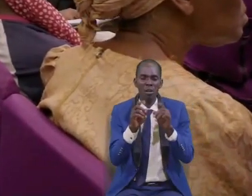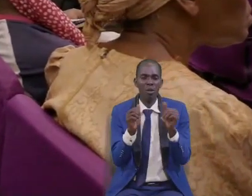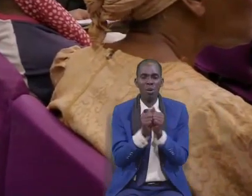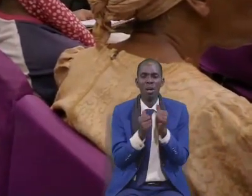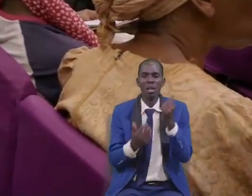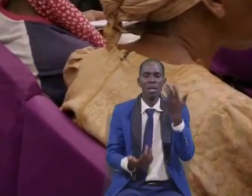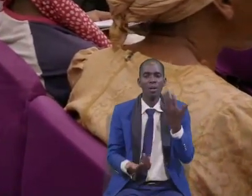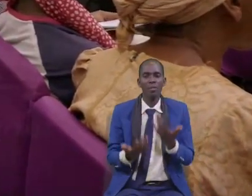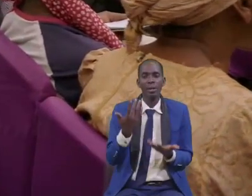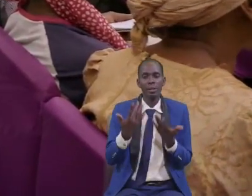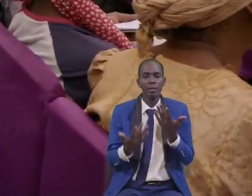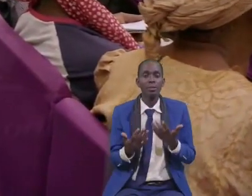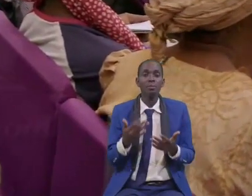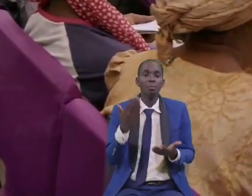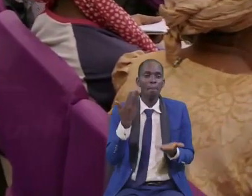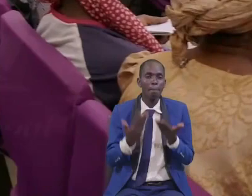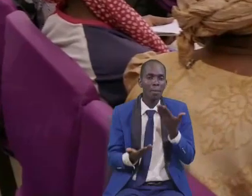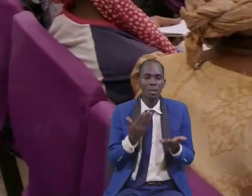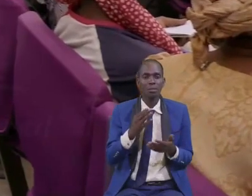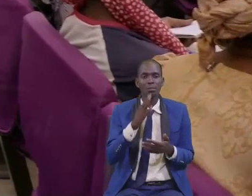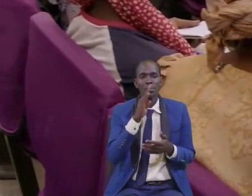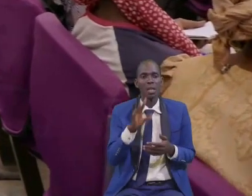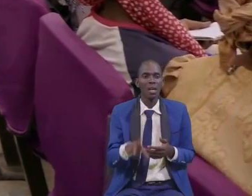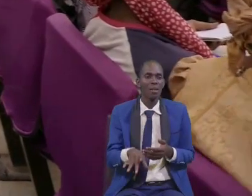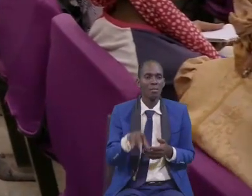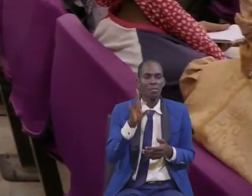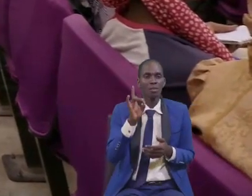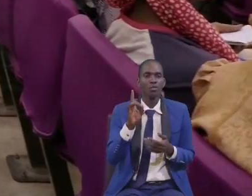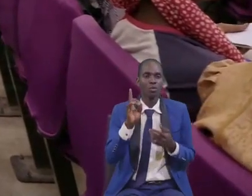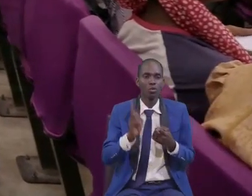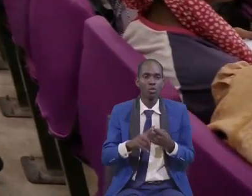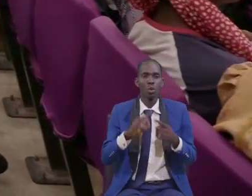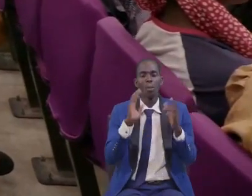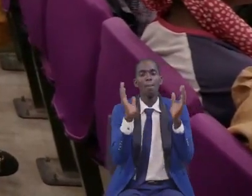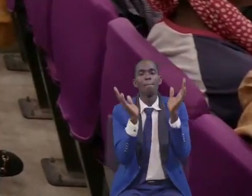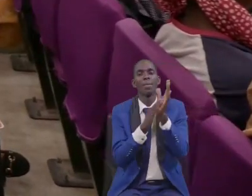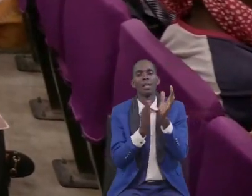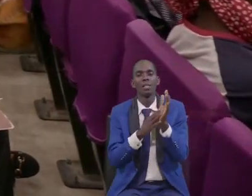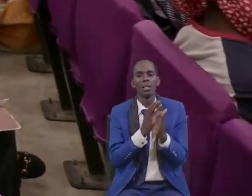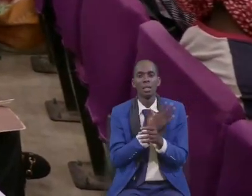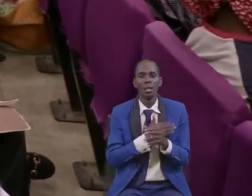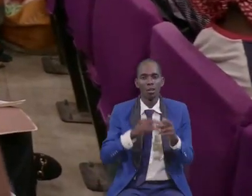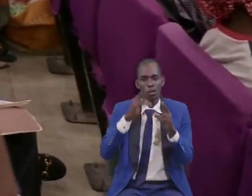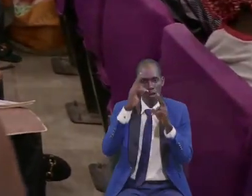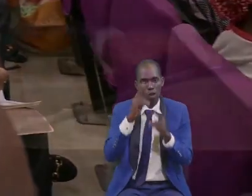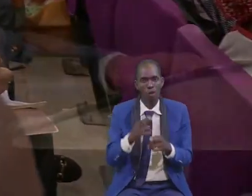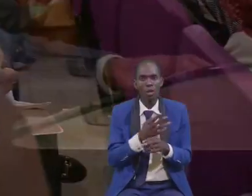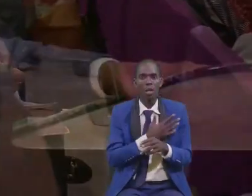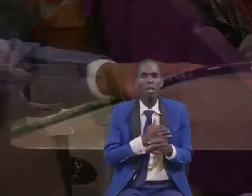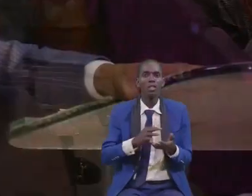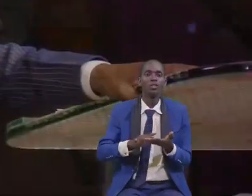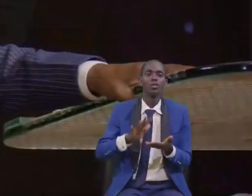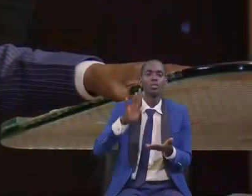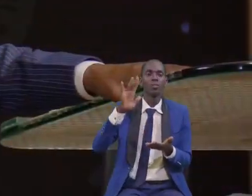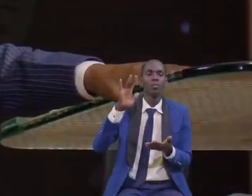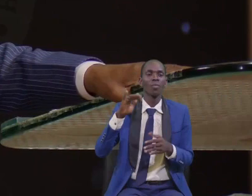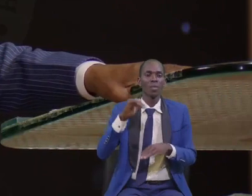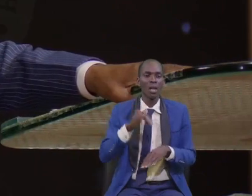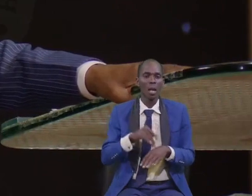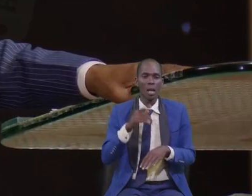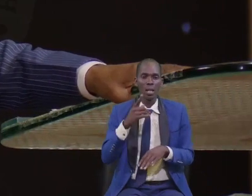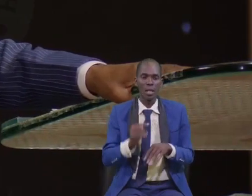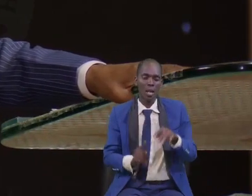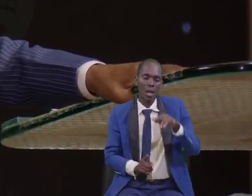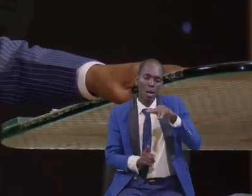fire, might be found unto praise and honor and glory at the